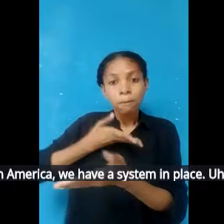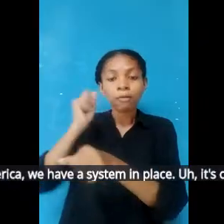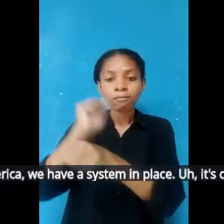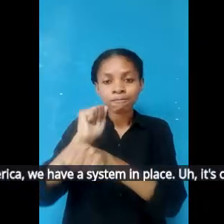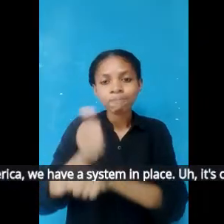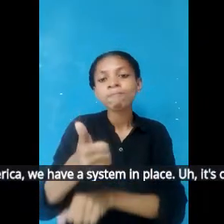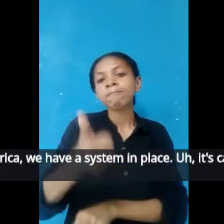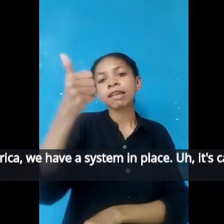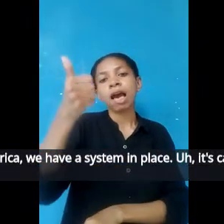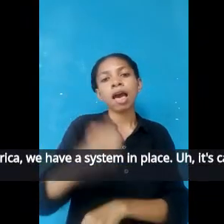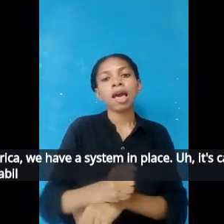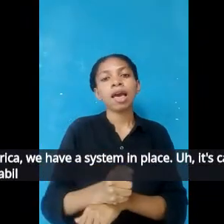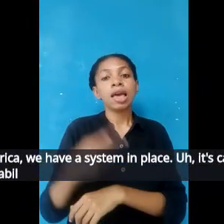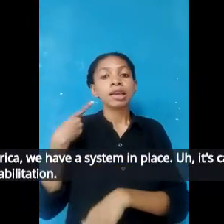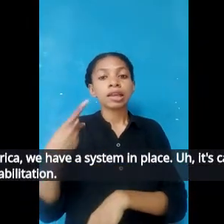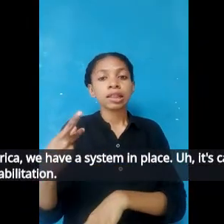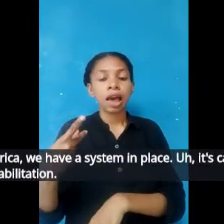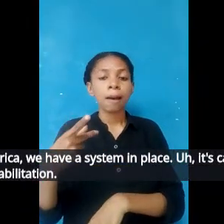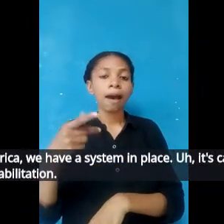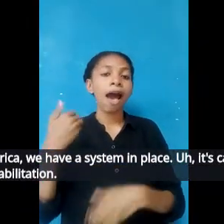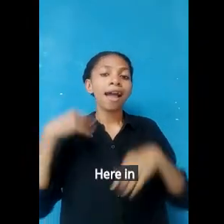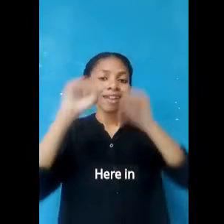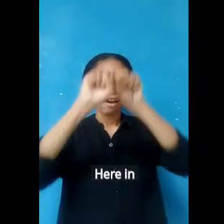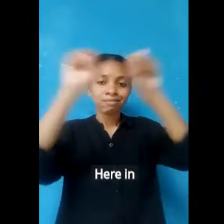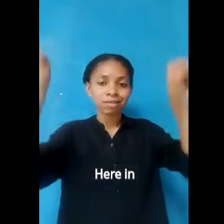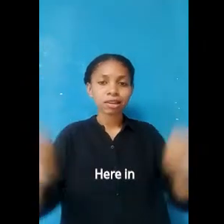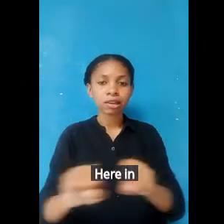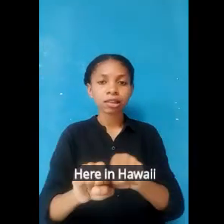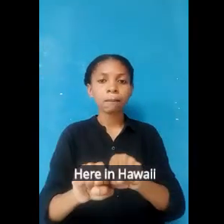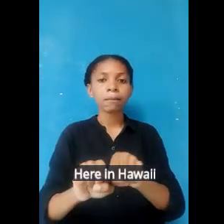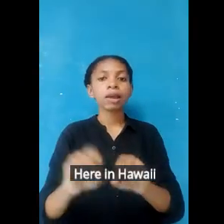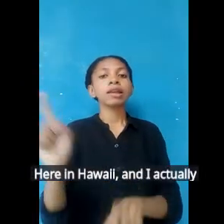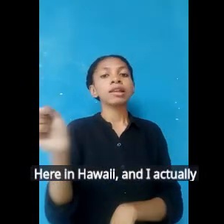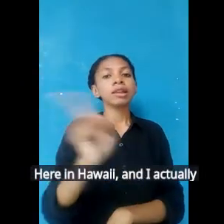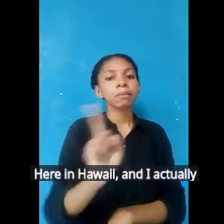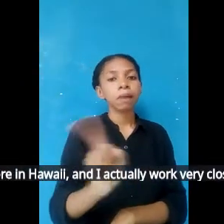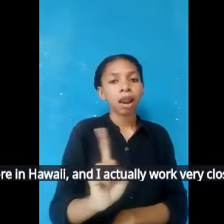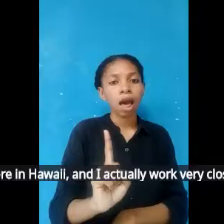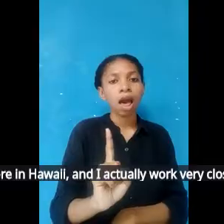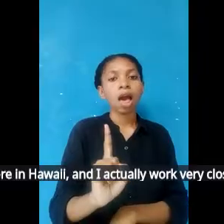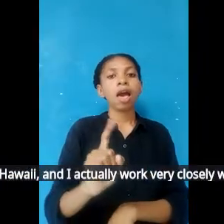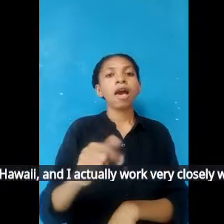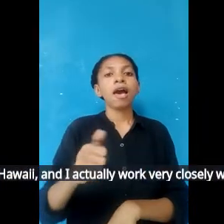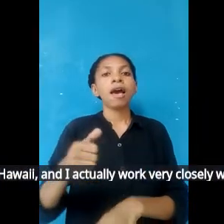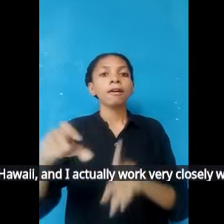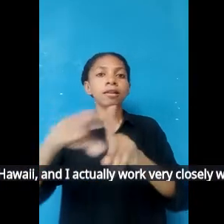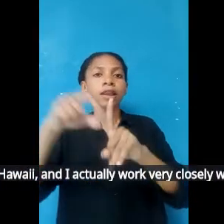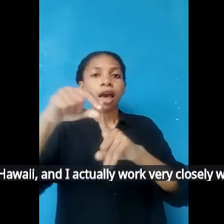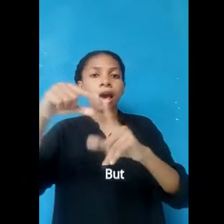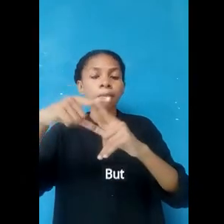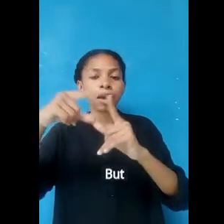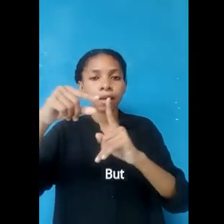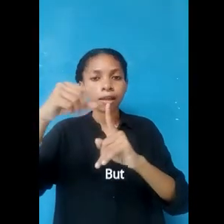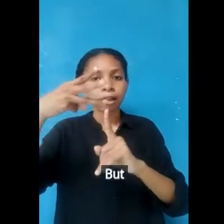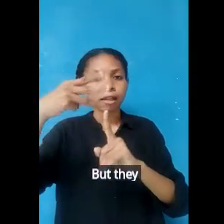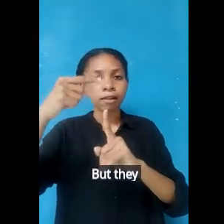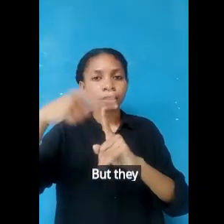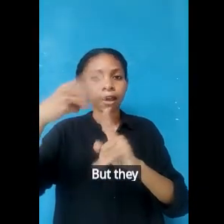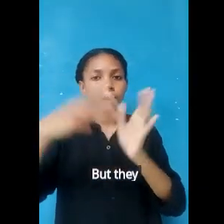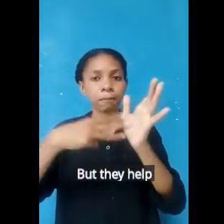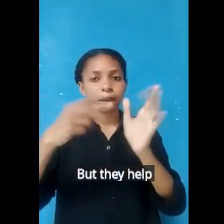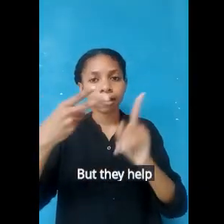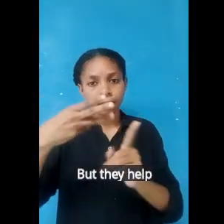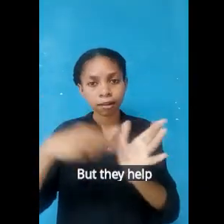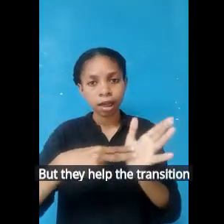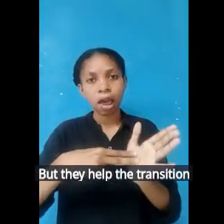Vocational Rehabilitation here in Hawaii, and I actually work very closely with them. But they help the